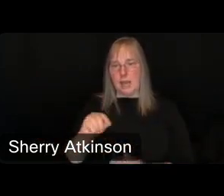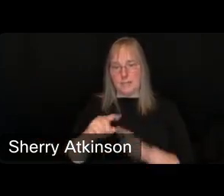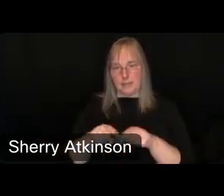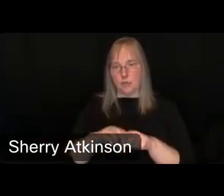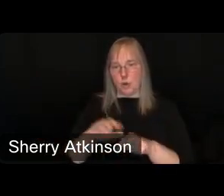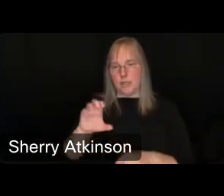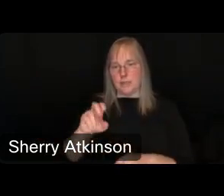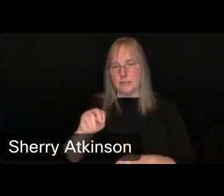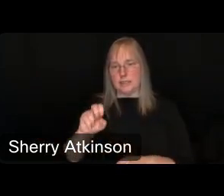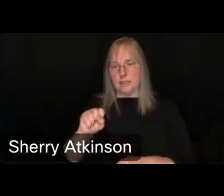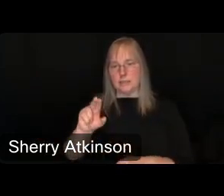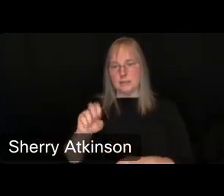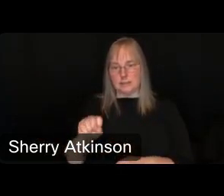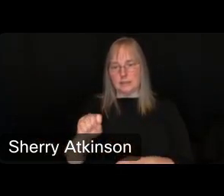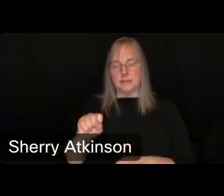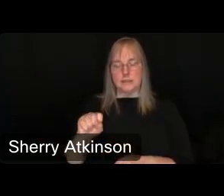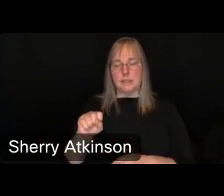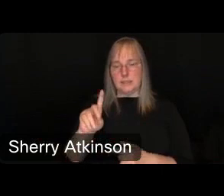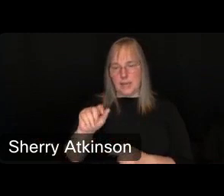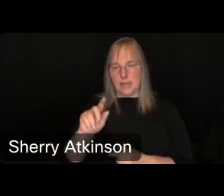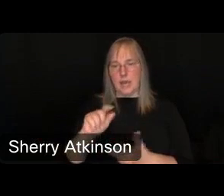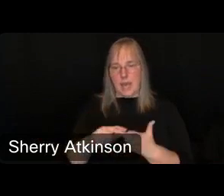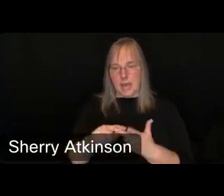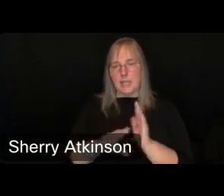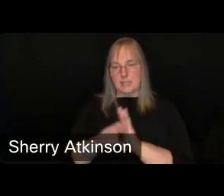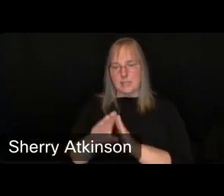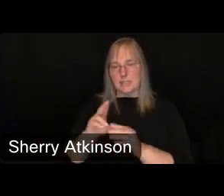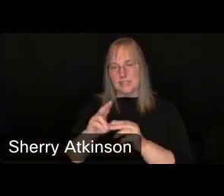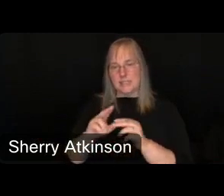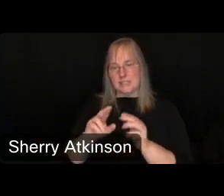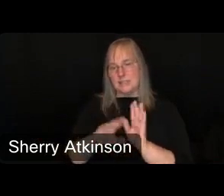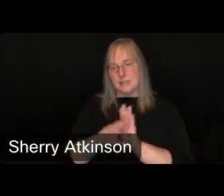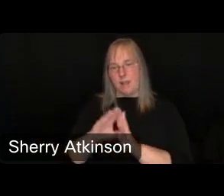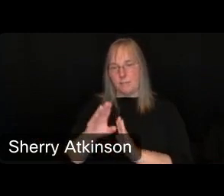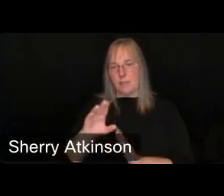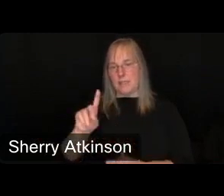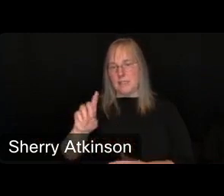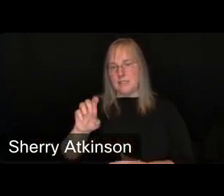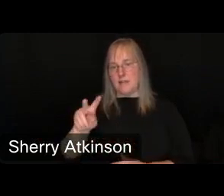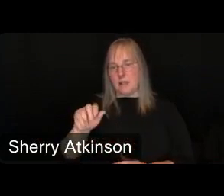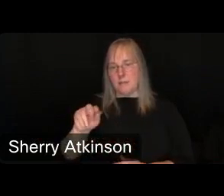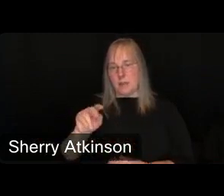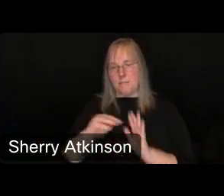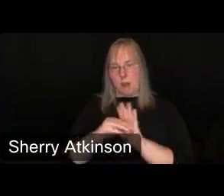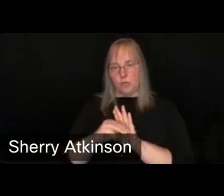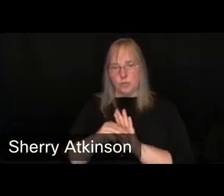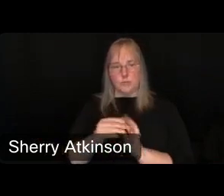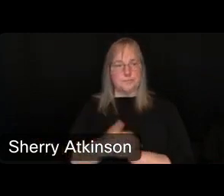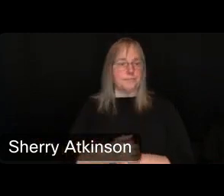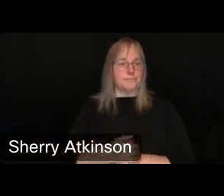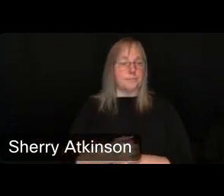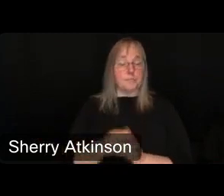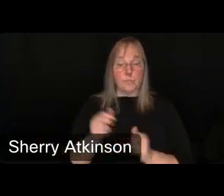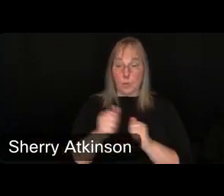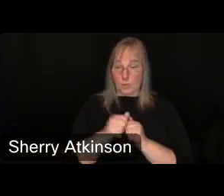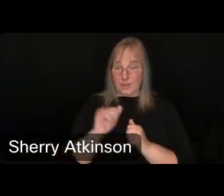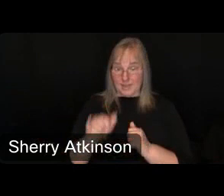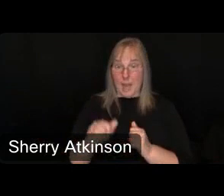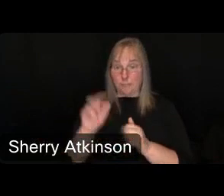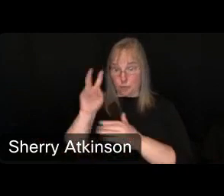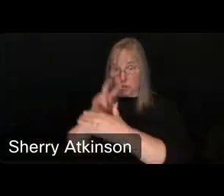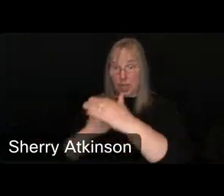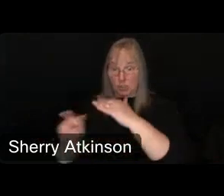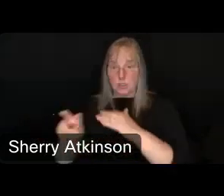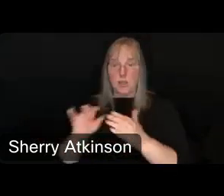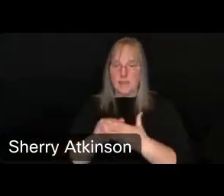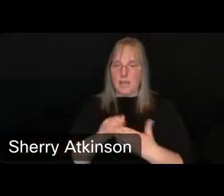development models there. And with that projection, the trend is likely to continue to